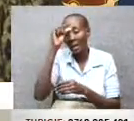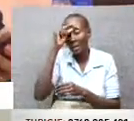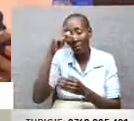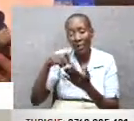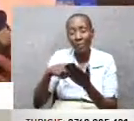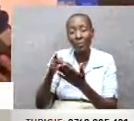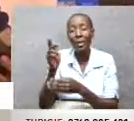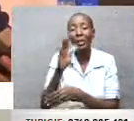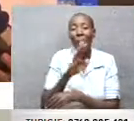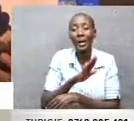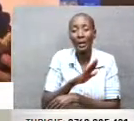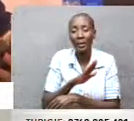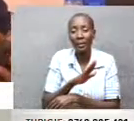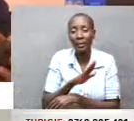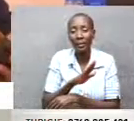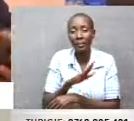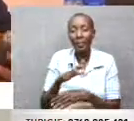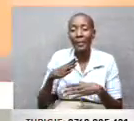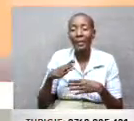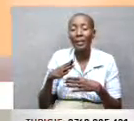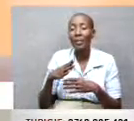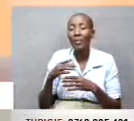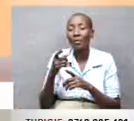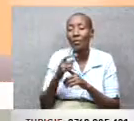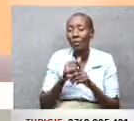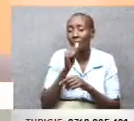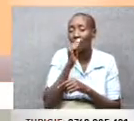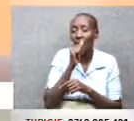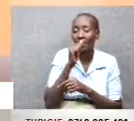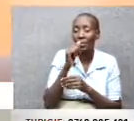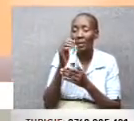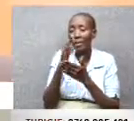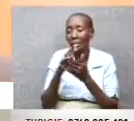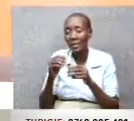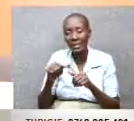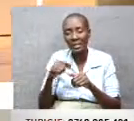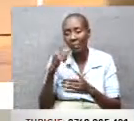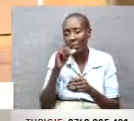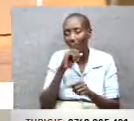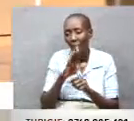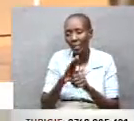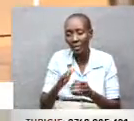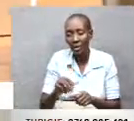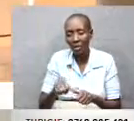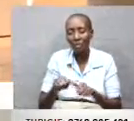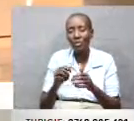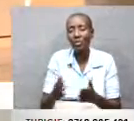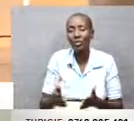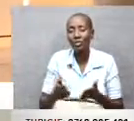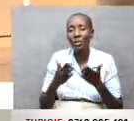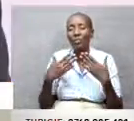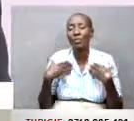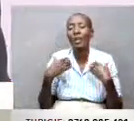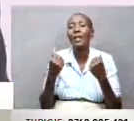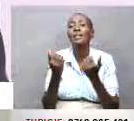funds. Washikadau wa sekta ya kibinafsi walisema kwamba watazidi kuboresha huduma ya afya ili wananchi